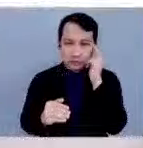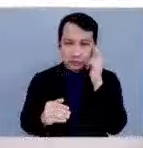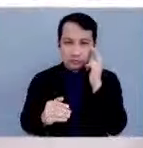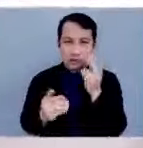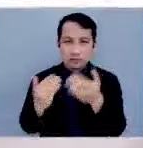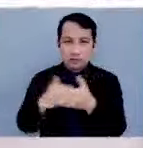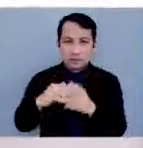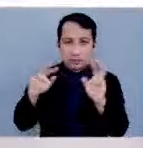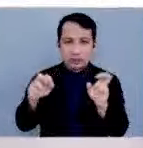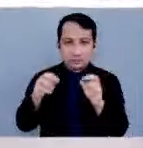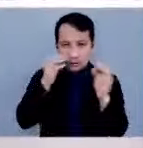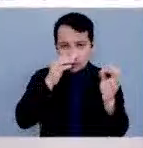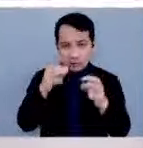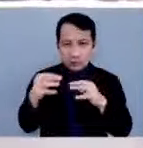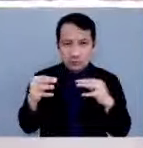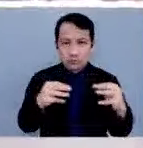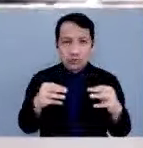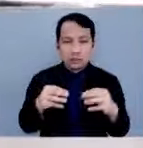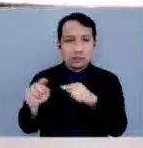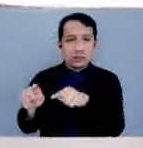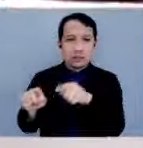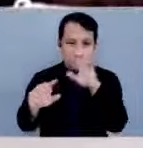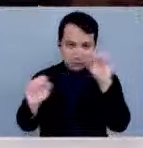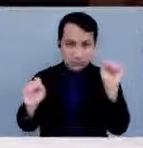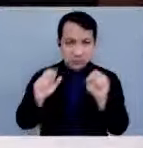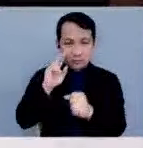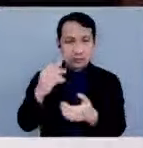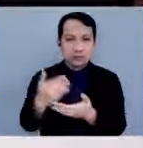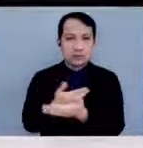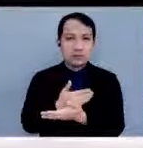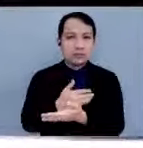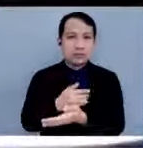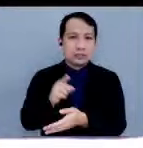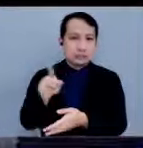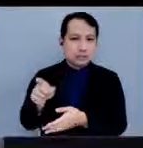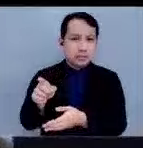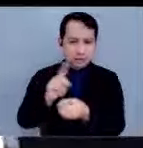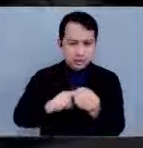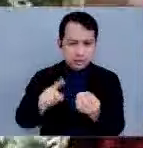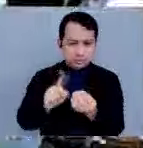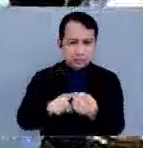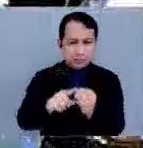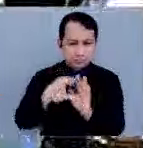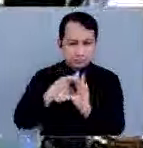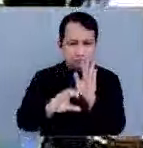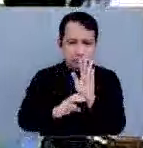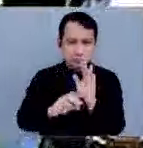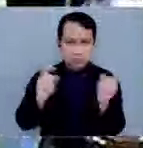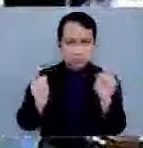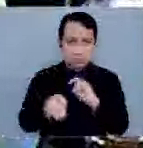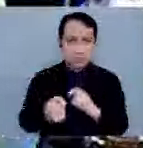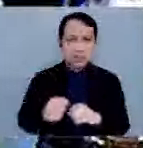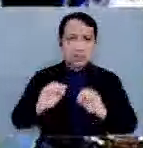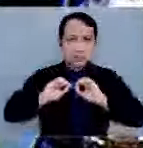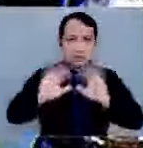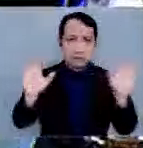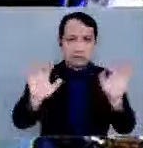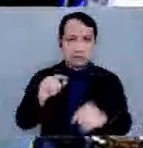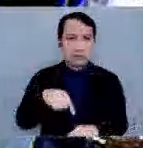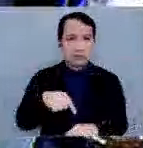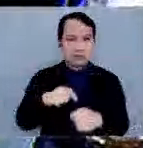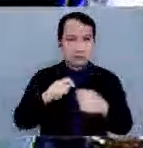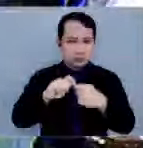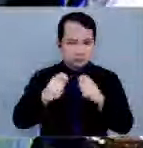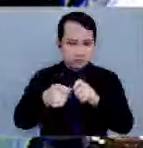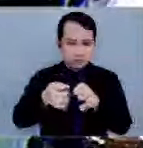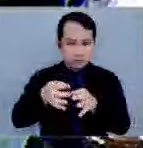drug war, sinagot din ng Pangulo ang panibagong banat ni Duterte tungkol sa charter change. Malinaw daw kasing term extension lang